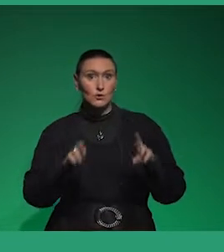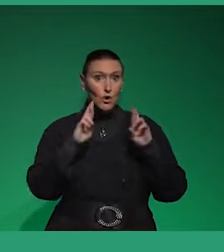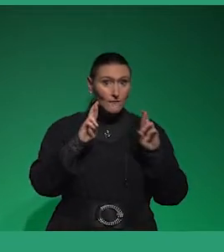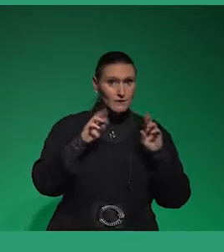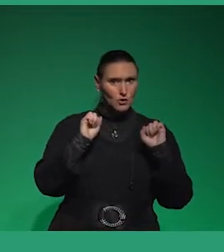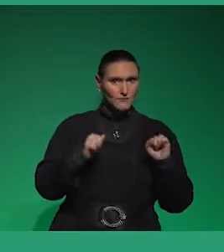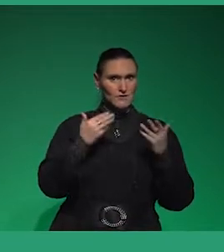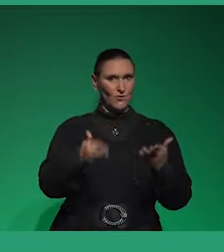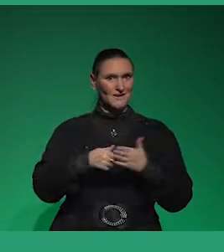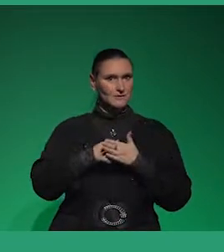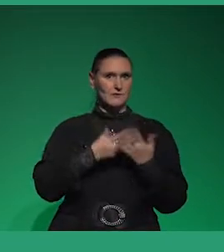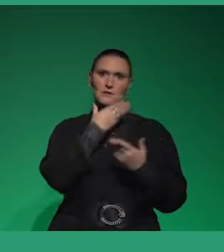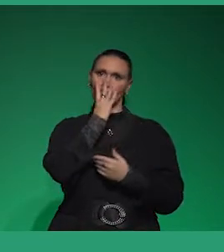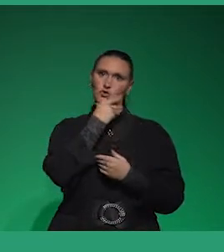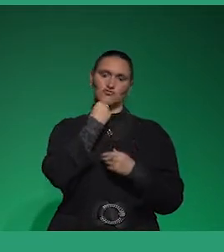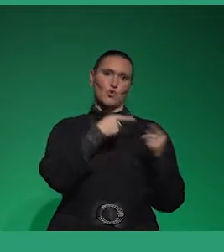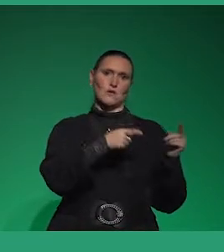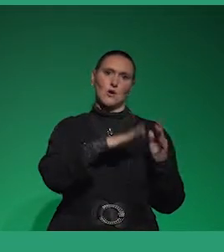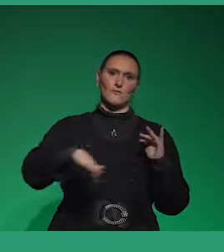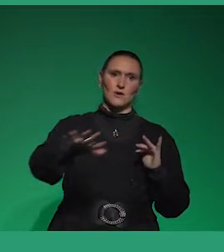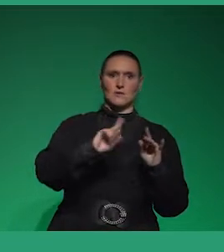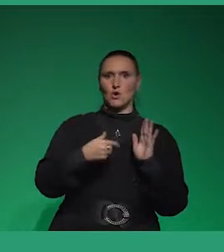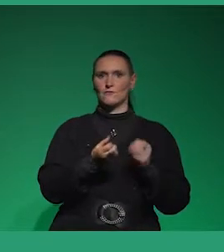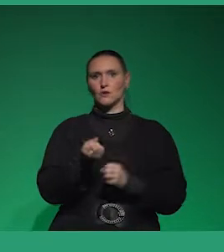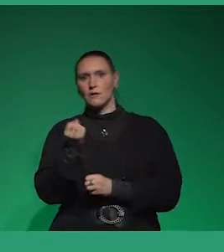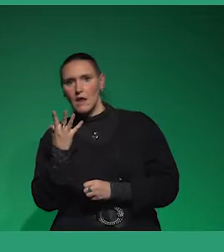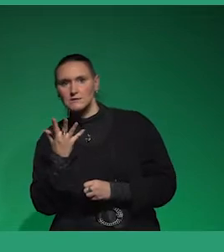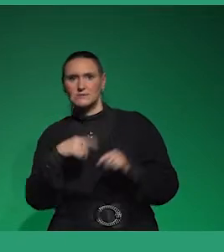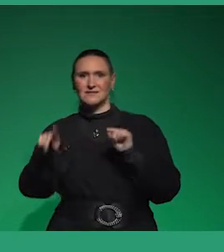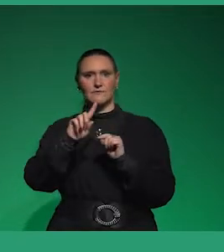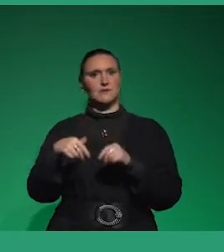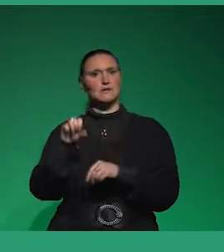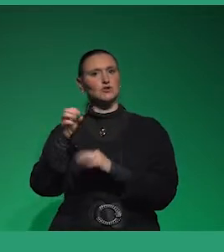beautiful impressions of the flora of Sumatra.